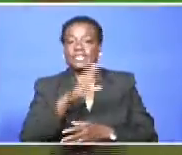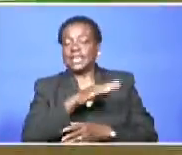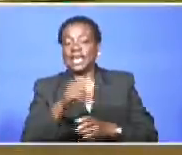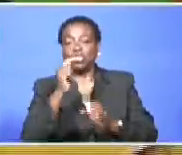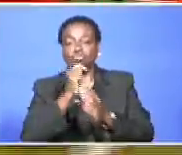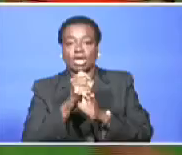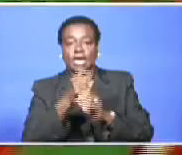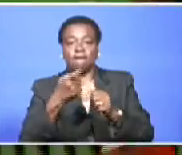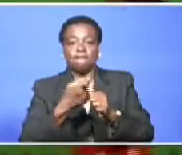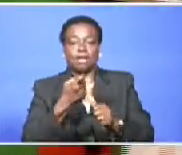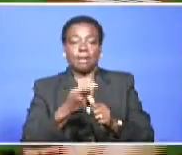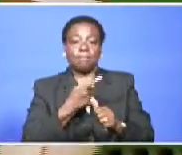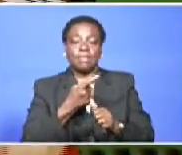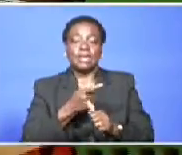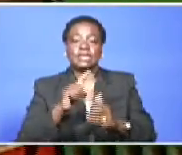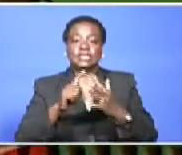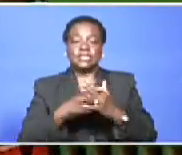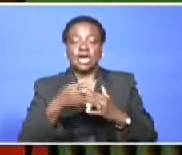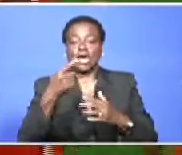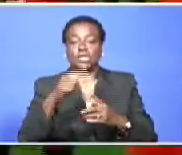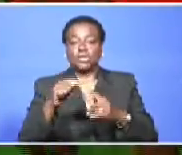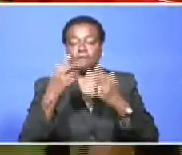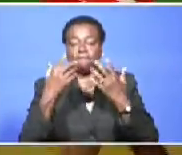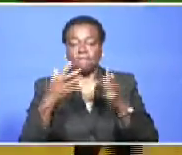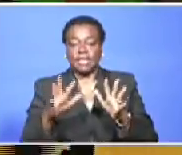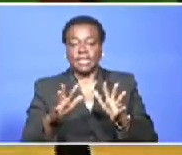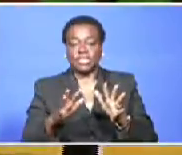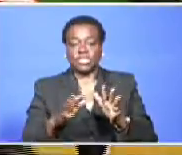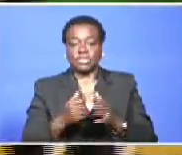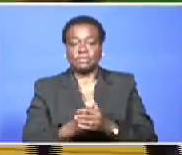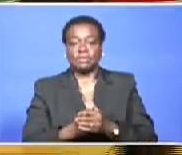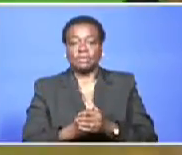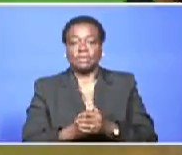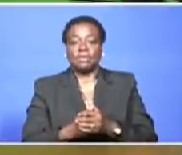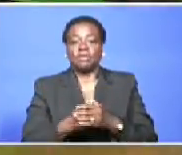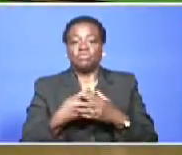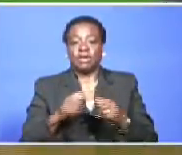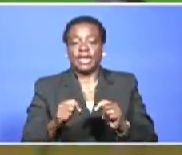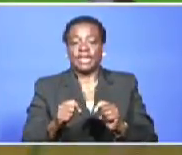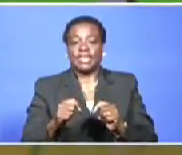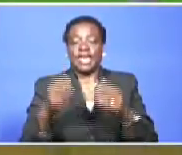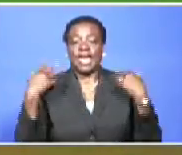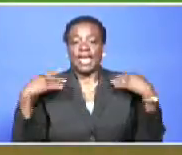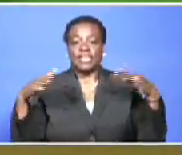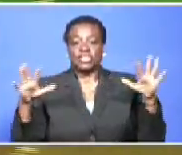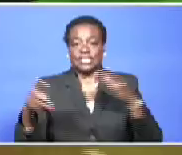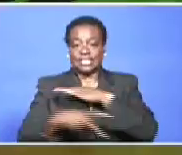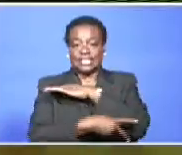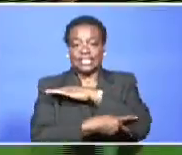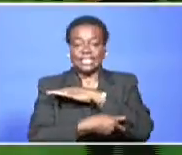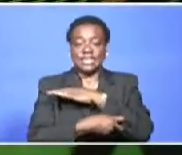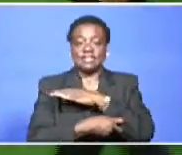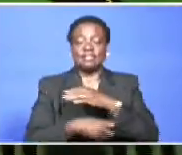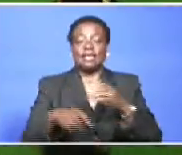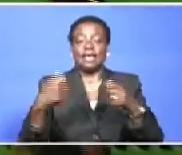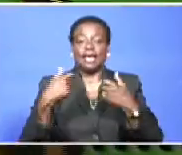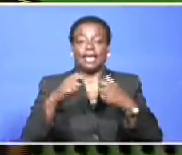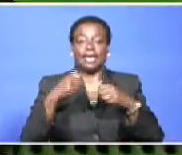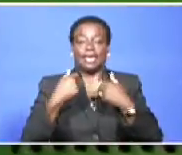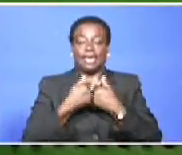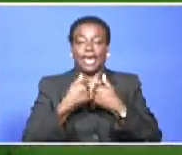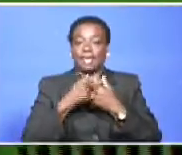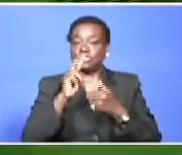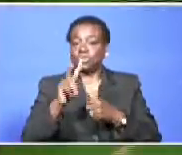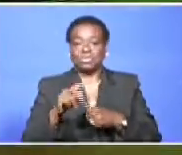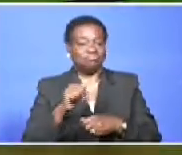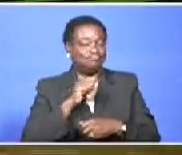to finish, as the outside shooting that helped the younger Angels steal Game 2 would be non-existent in this one, and the Destroyers would use their size